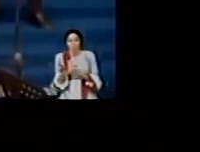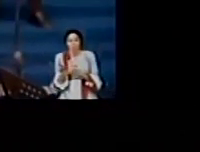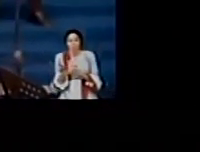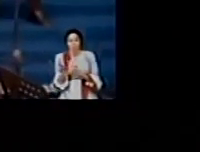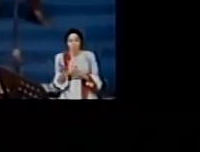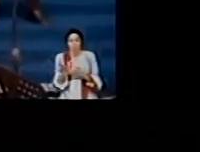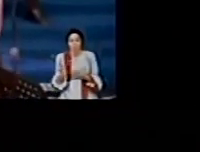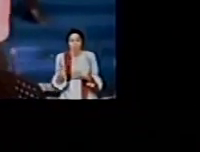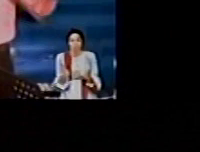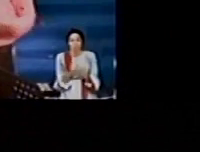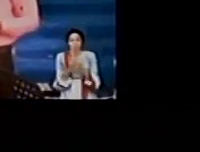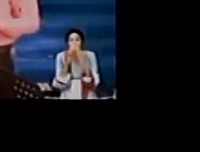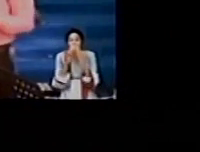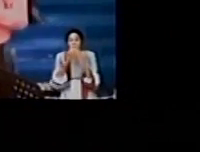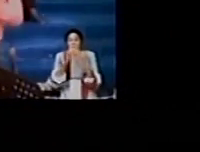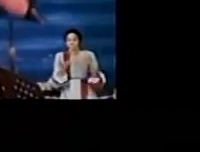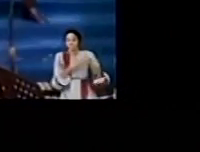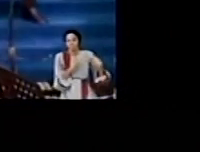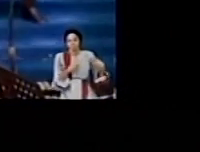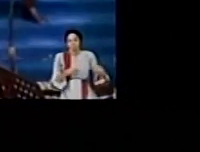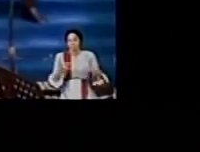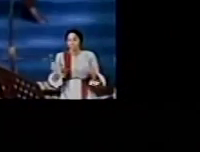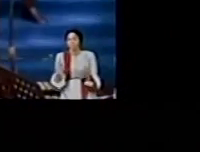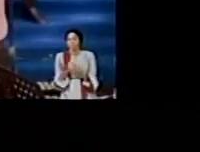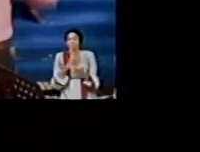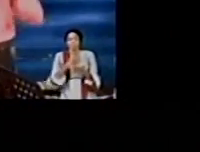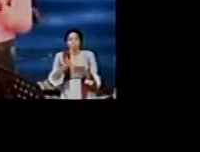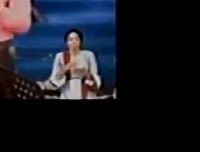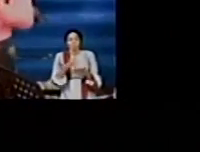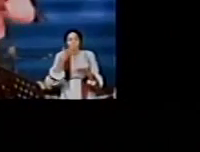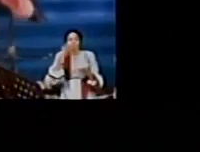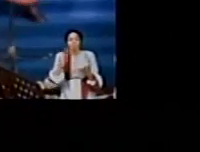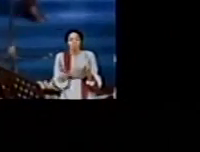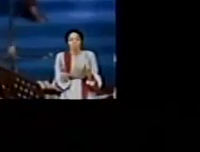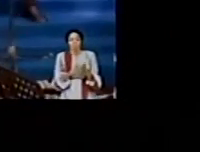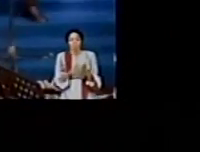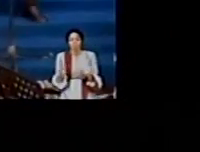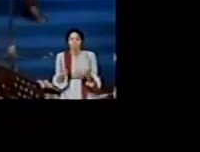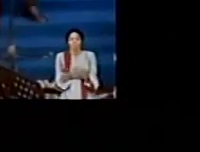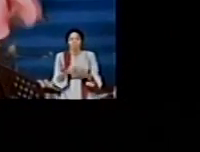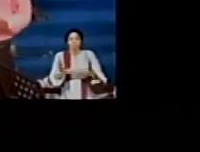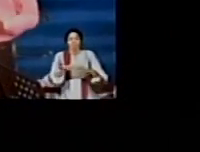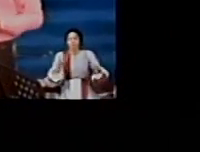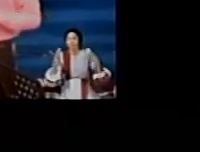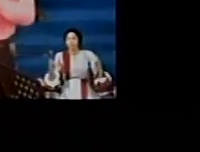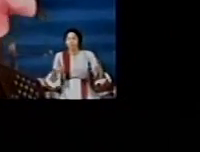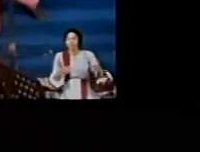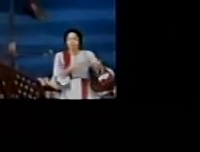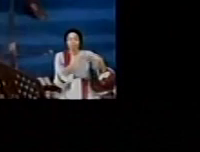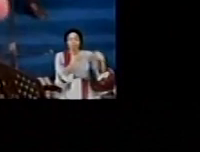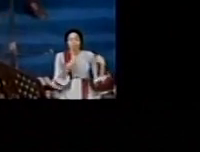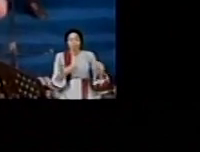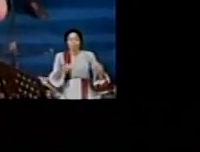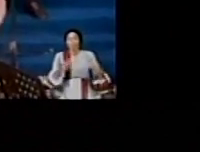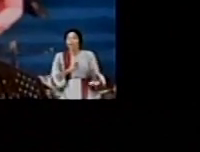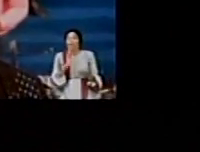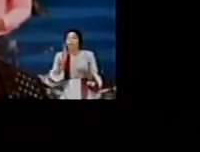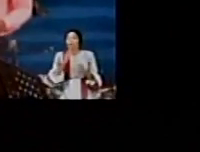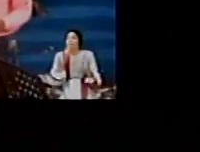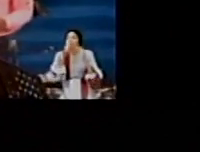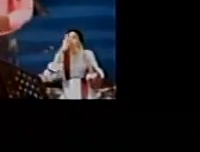With a grateful heart, with a song of praise, with an outstretched hand, I will bless your